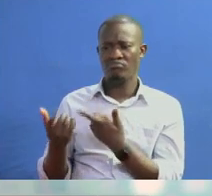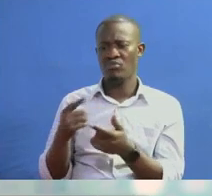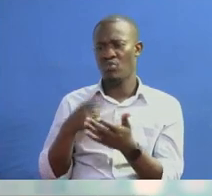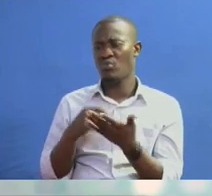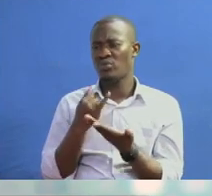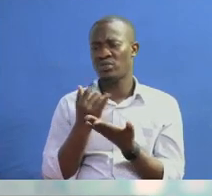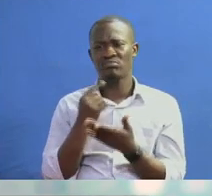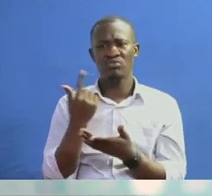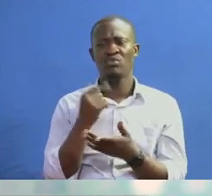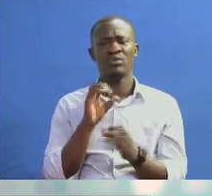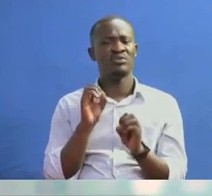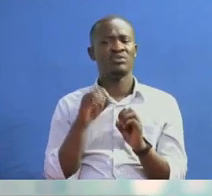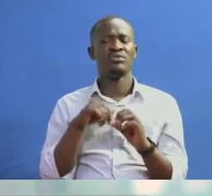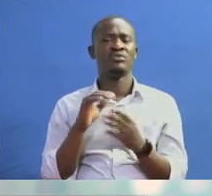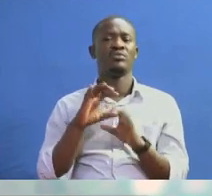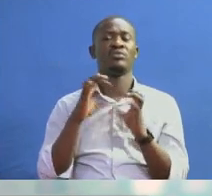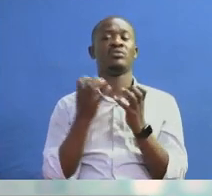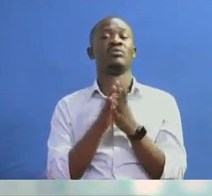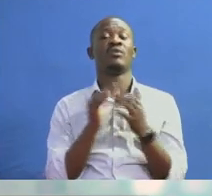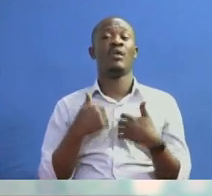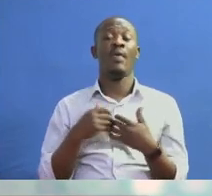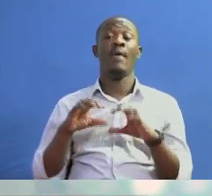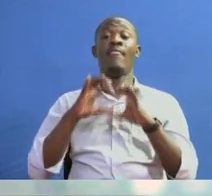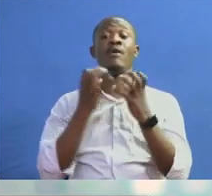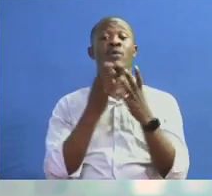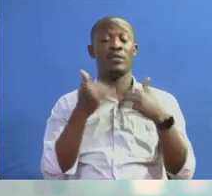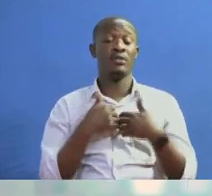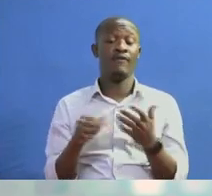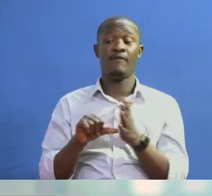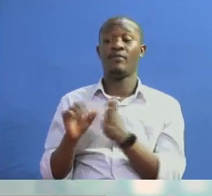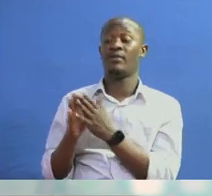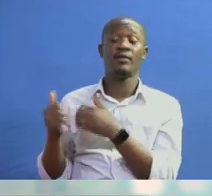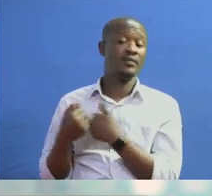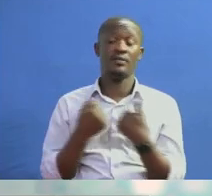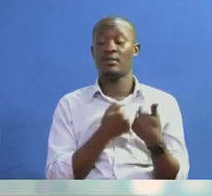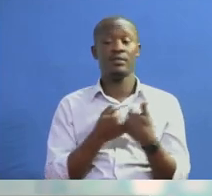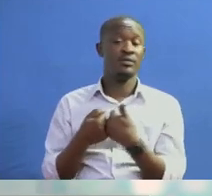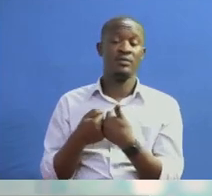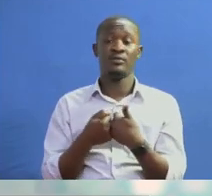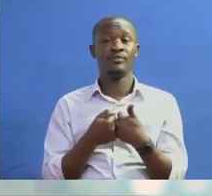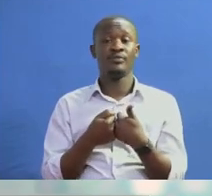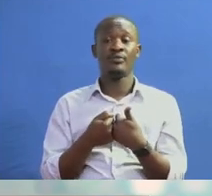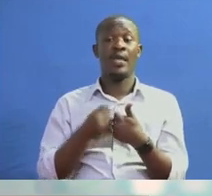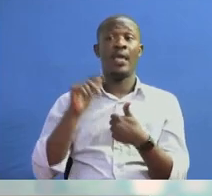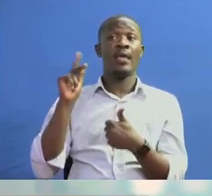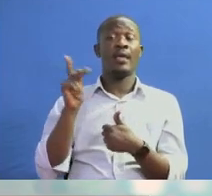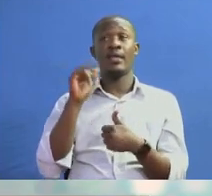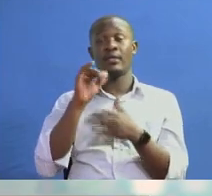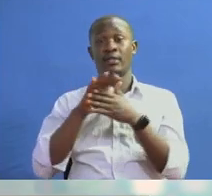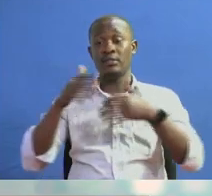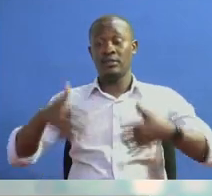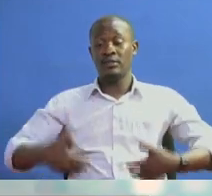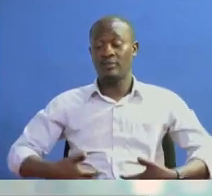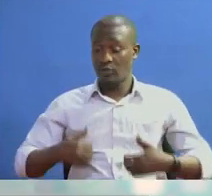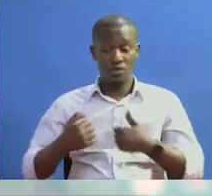it's not only Kenya, the world is facing economic crisis and struggles. And because Kenya is a youthful population, the youth are